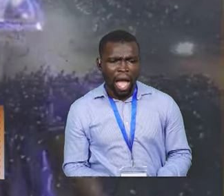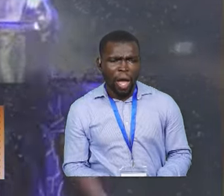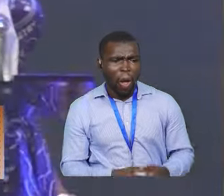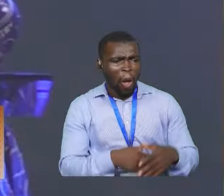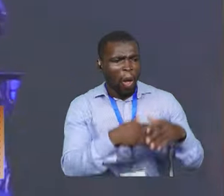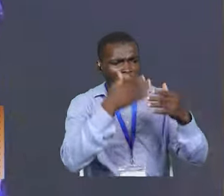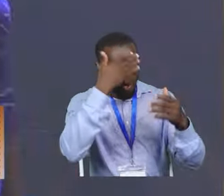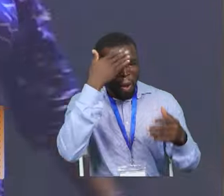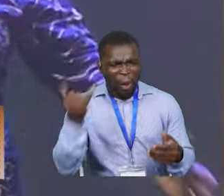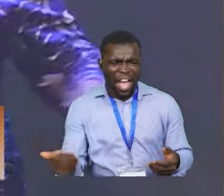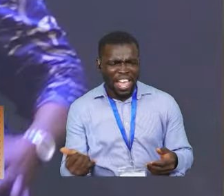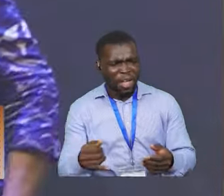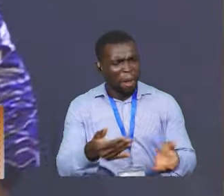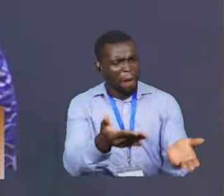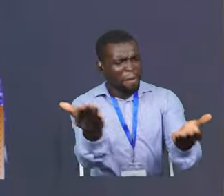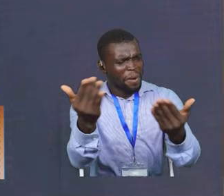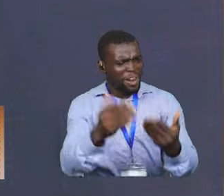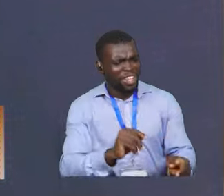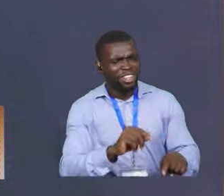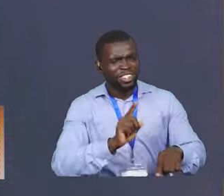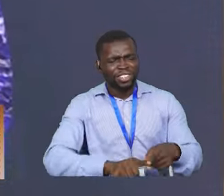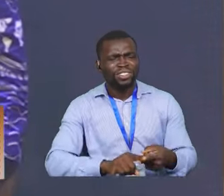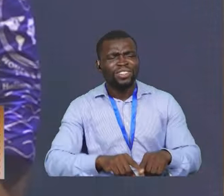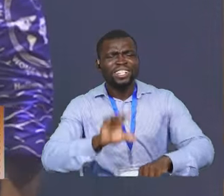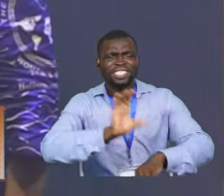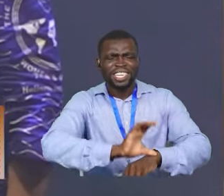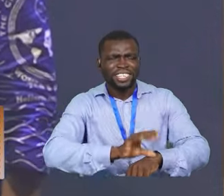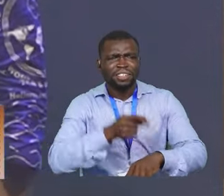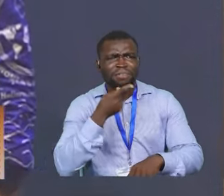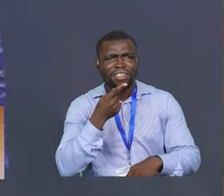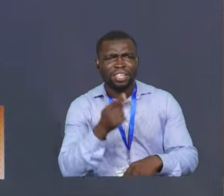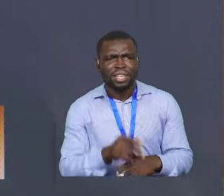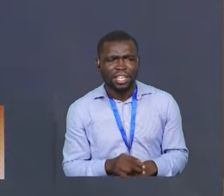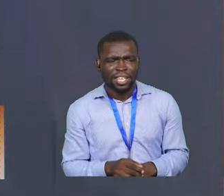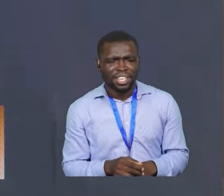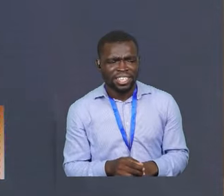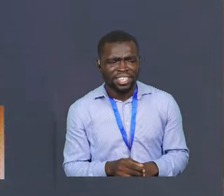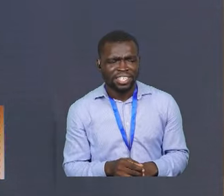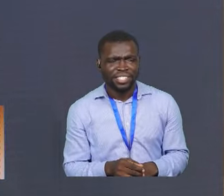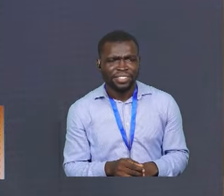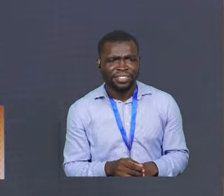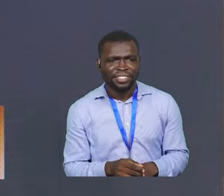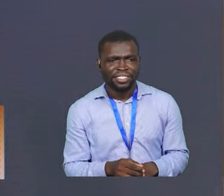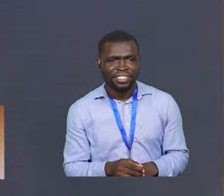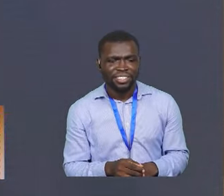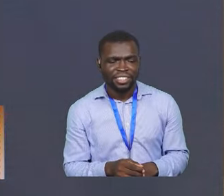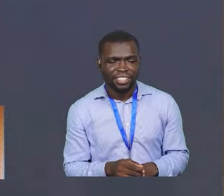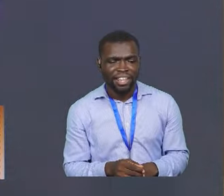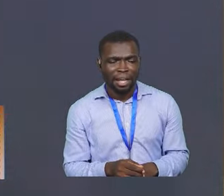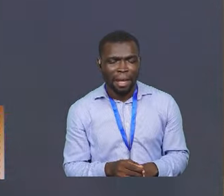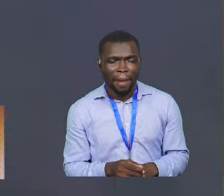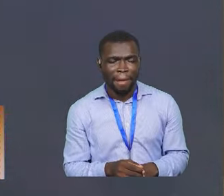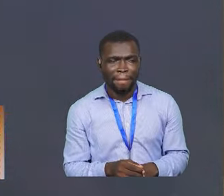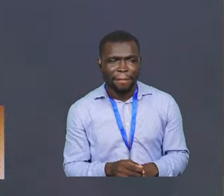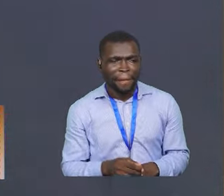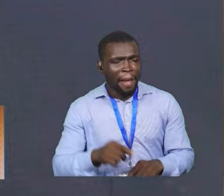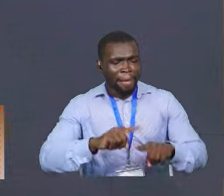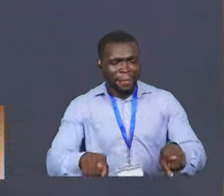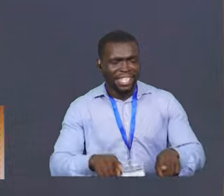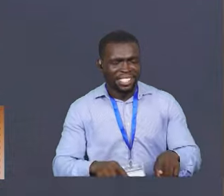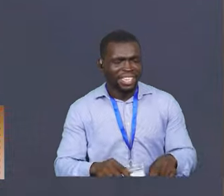to use him to try Pentecost. Let's take him away. And I heard a